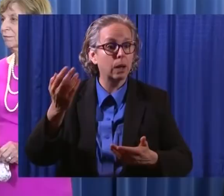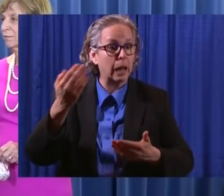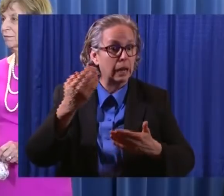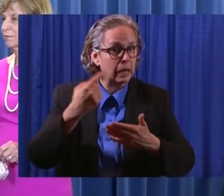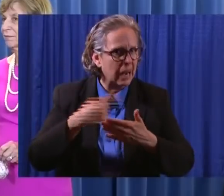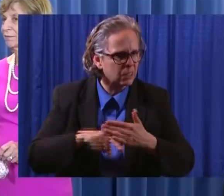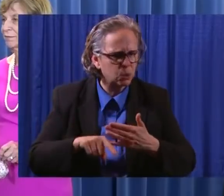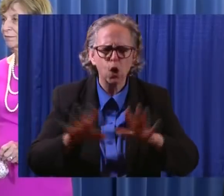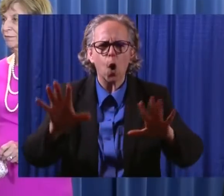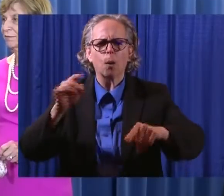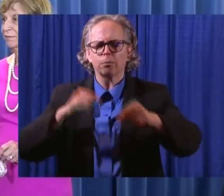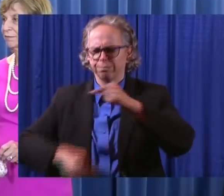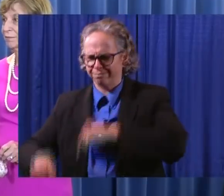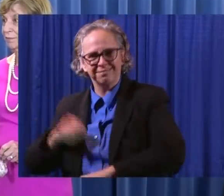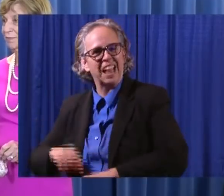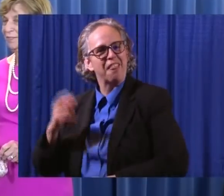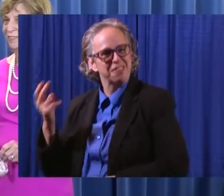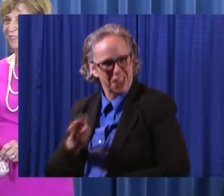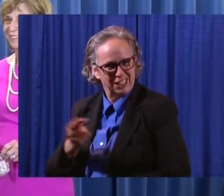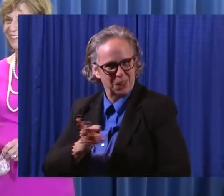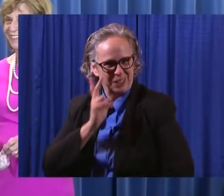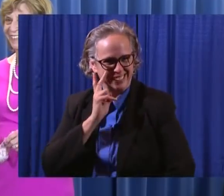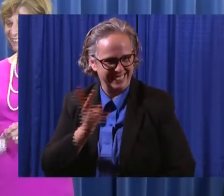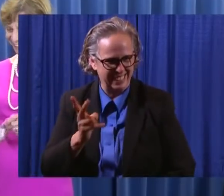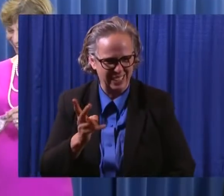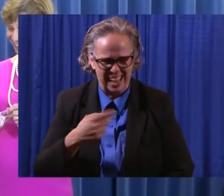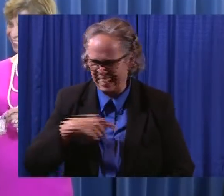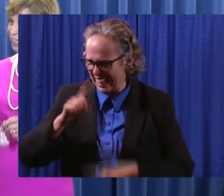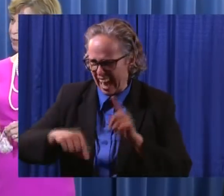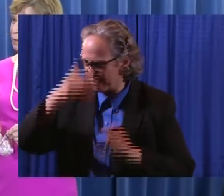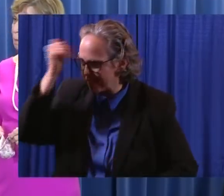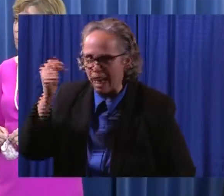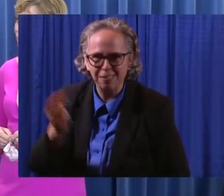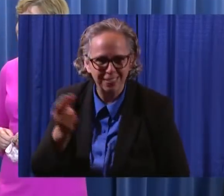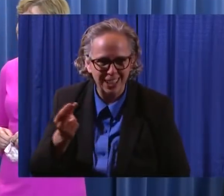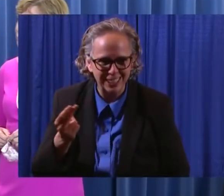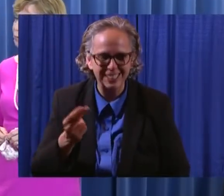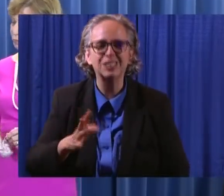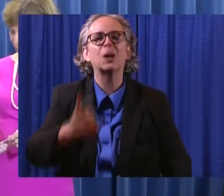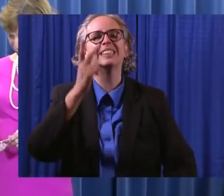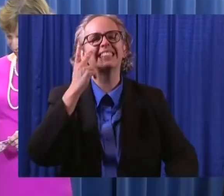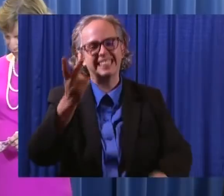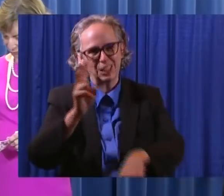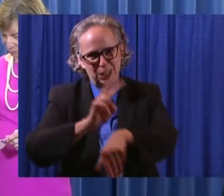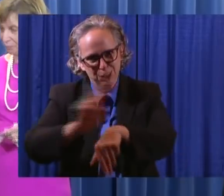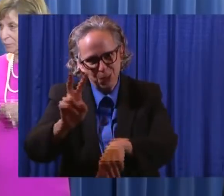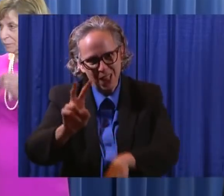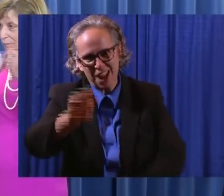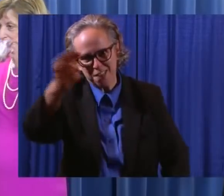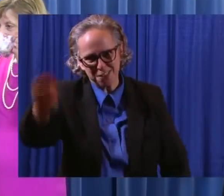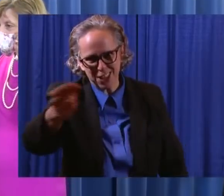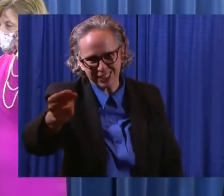much. We'll see you Thursday. Don't want to forget about Thursday. We'll see you Thursday at 2 o'clock. Thank you very much.